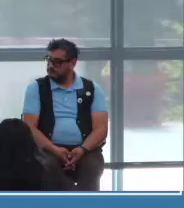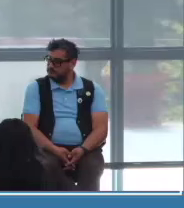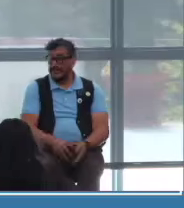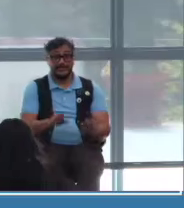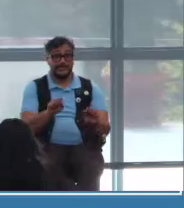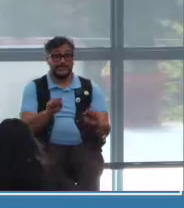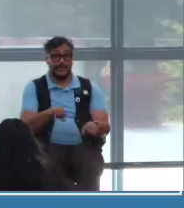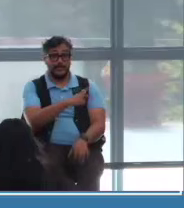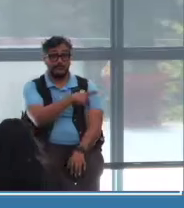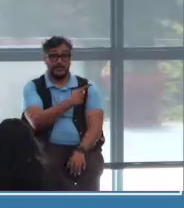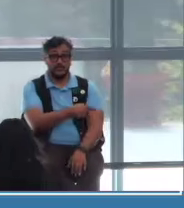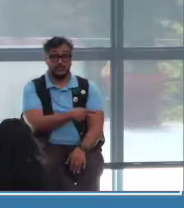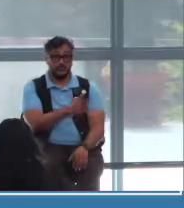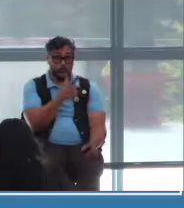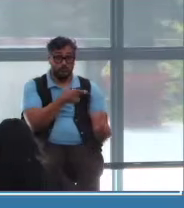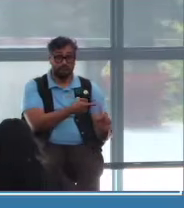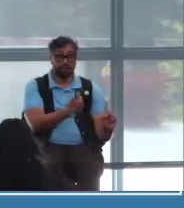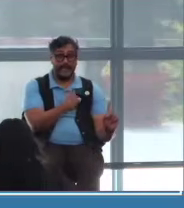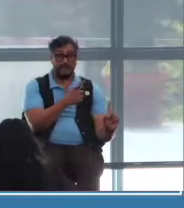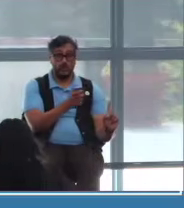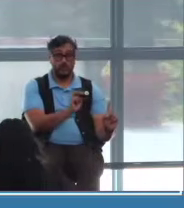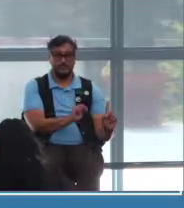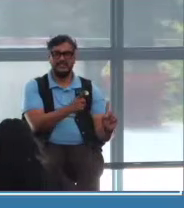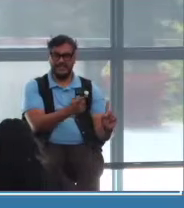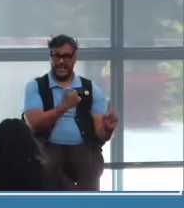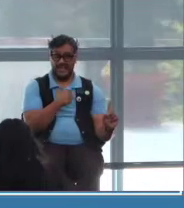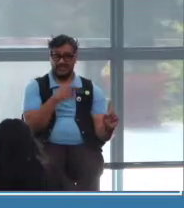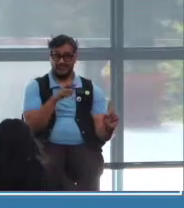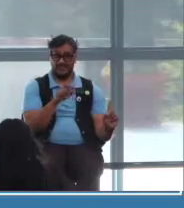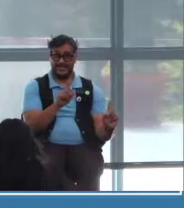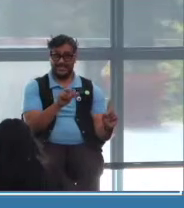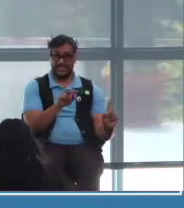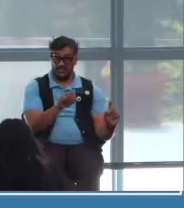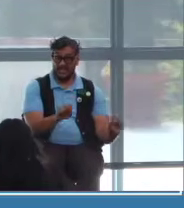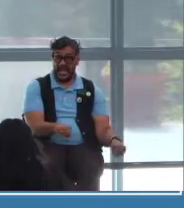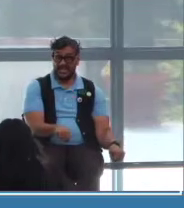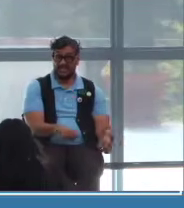patient with lupus get radiation therapy?